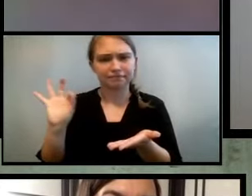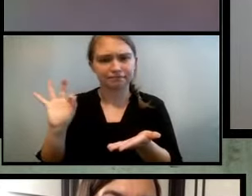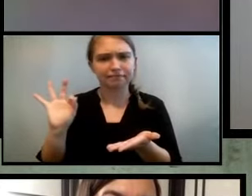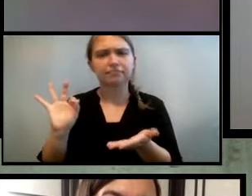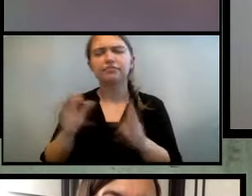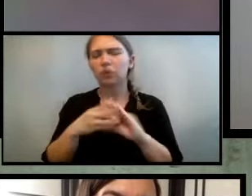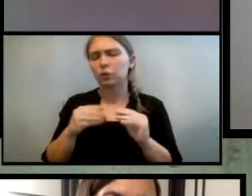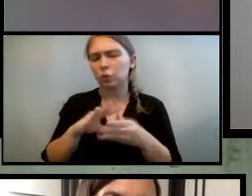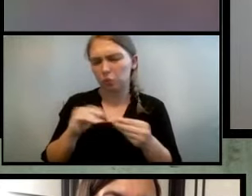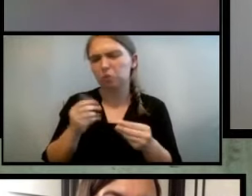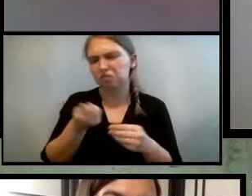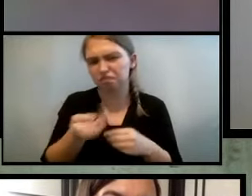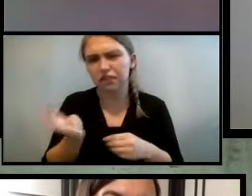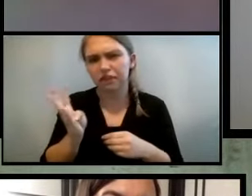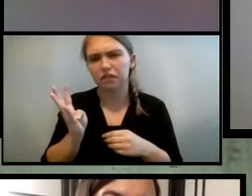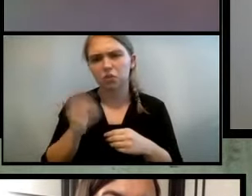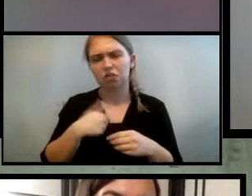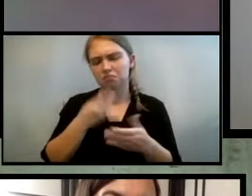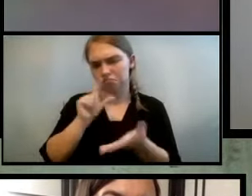there. And